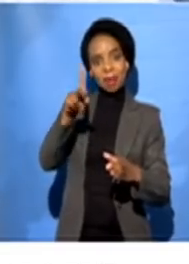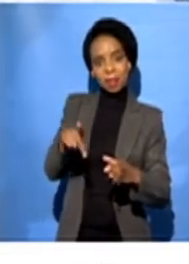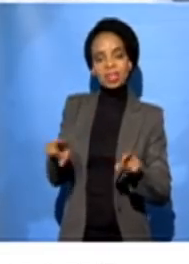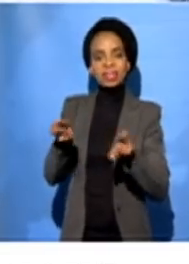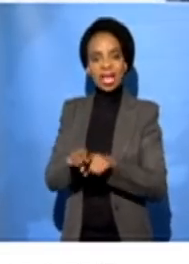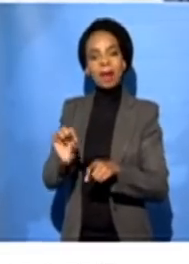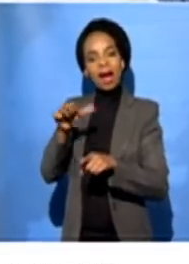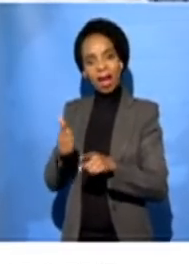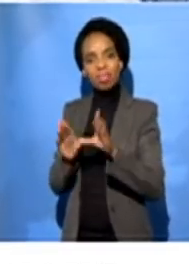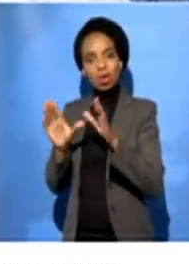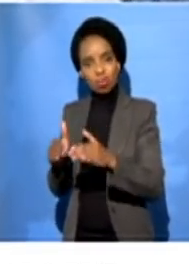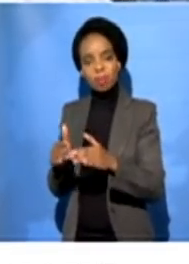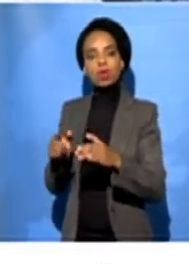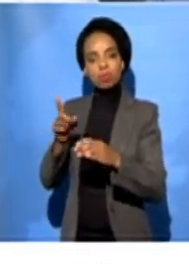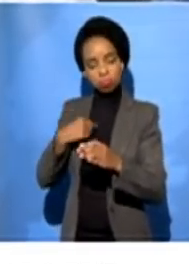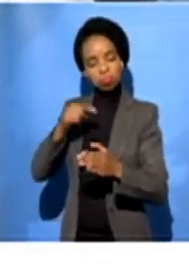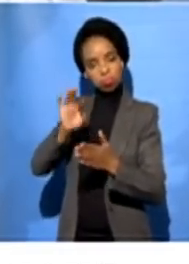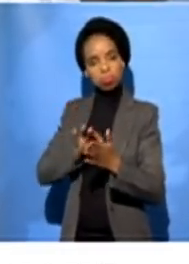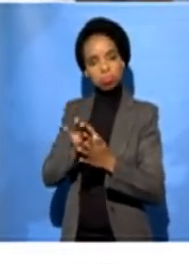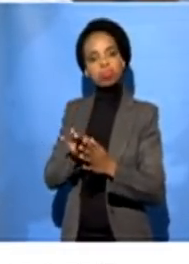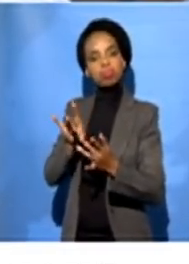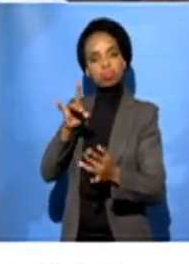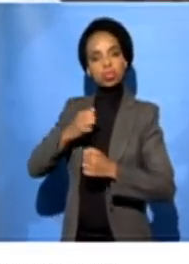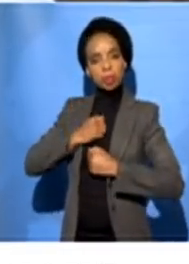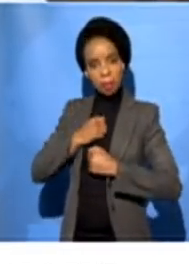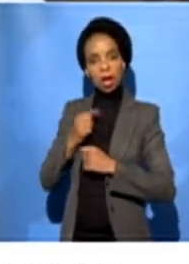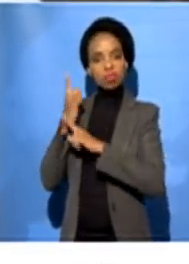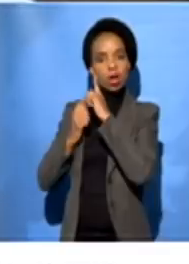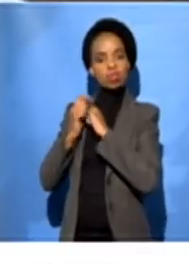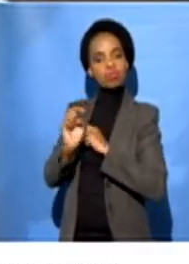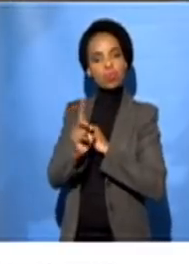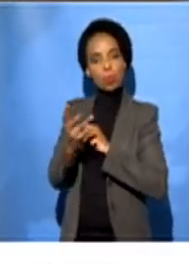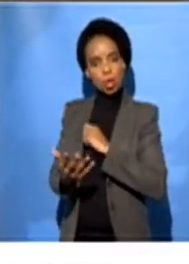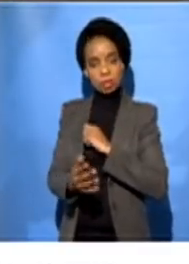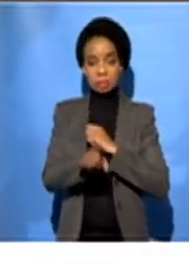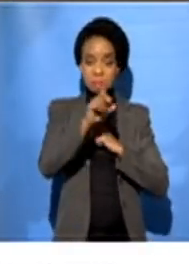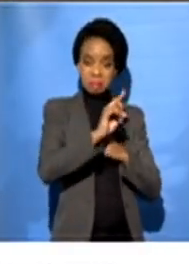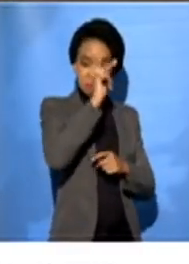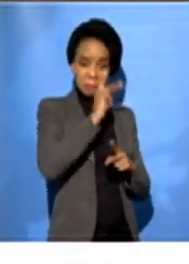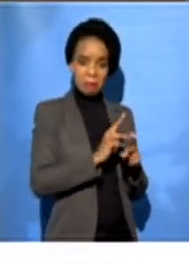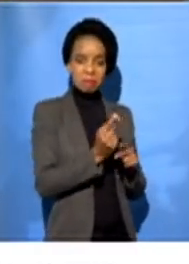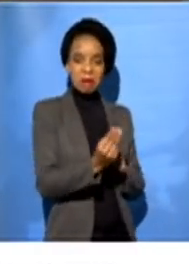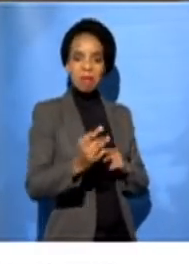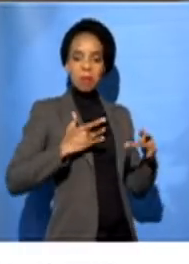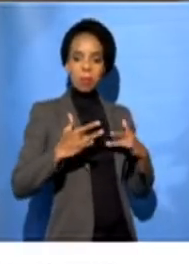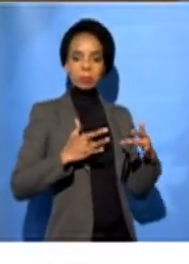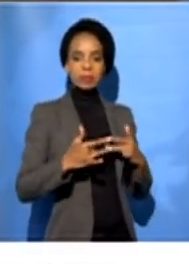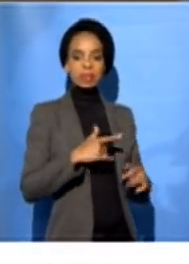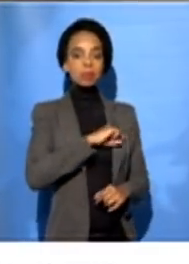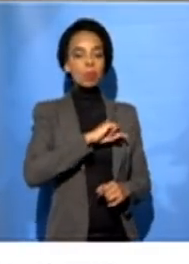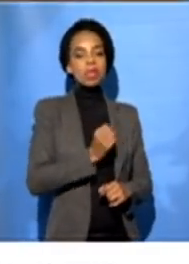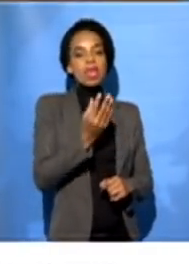other groupings. You are voting according to your tradition. Professor, there's this concern that political parties, especially on the opposition